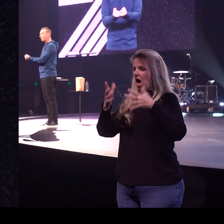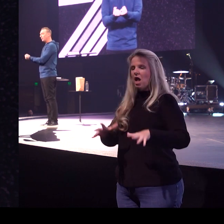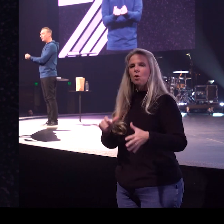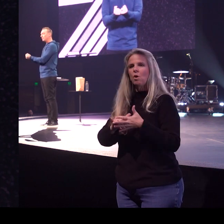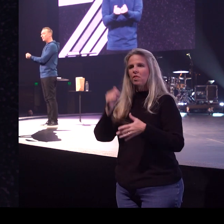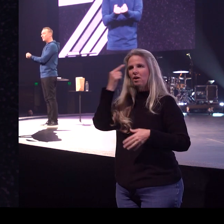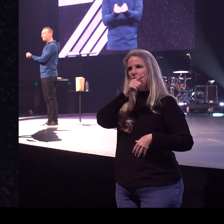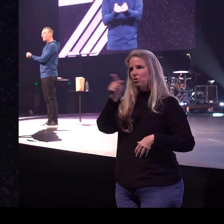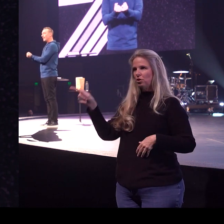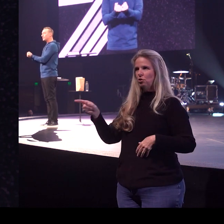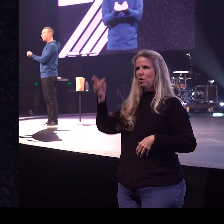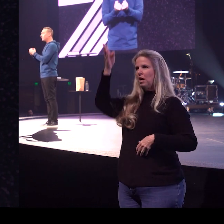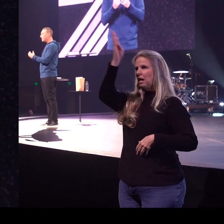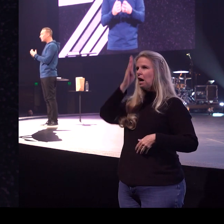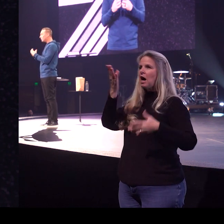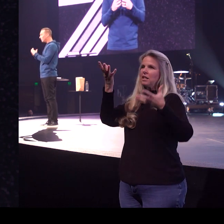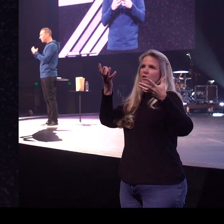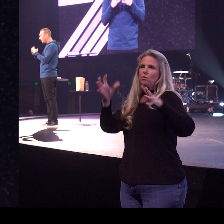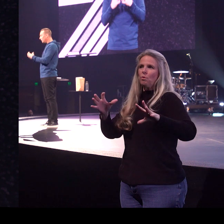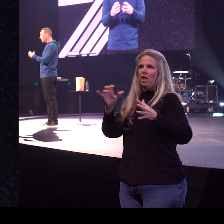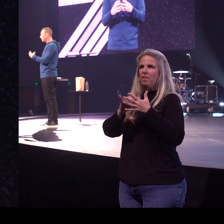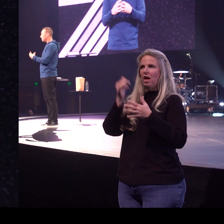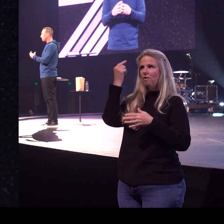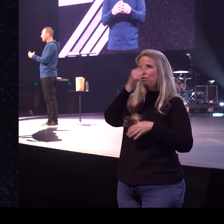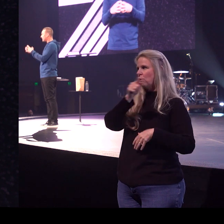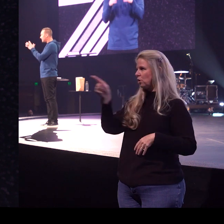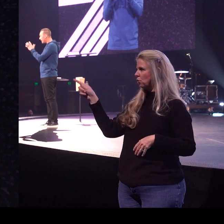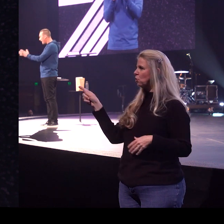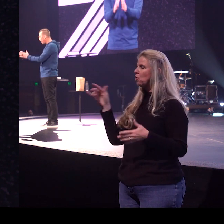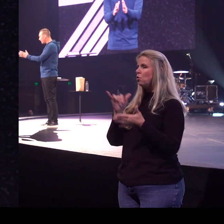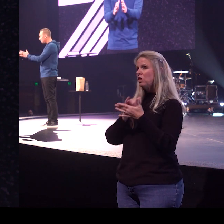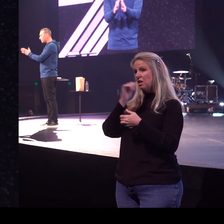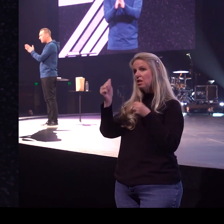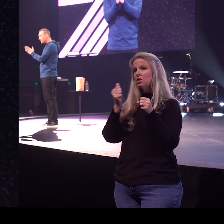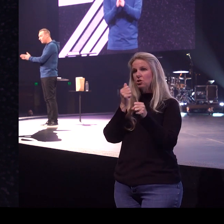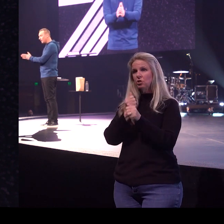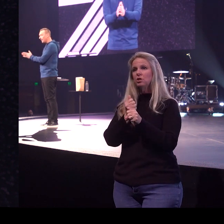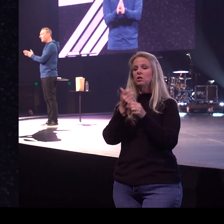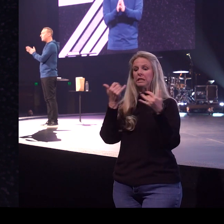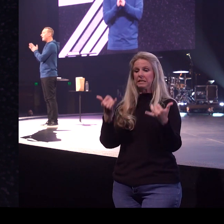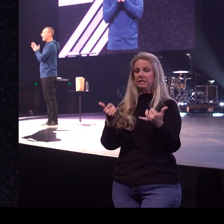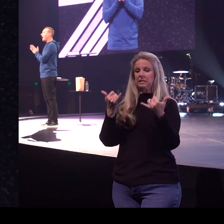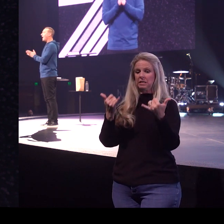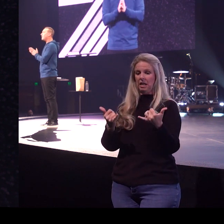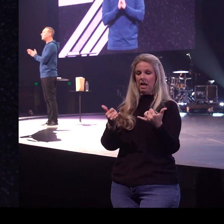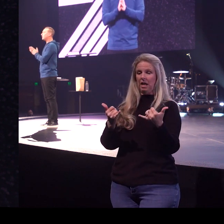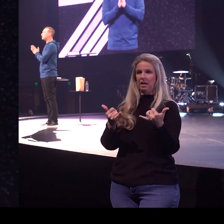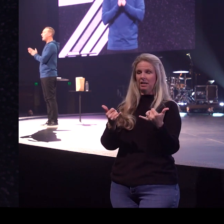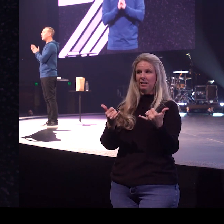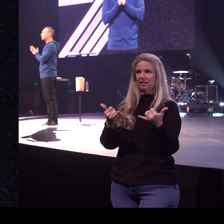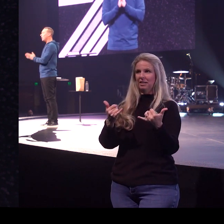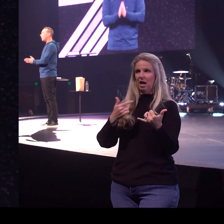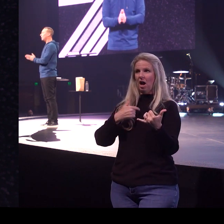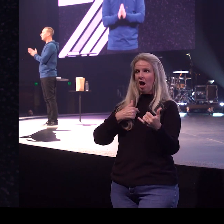want that for you. And so this year and today specifically,